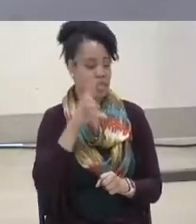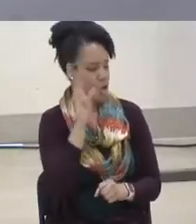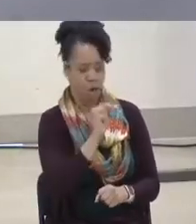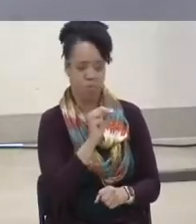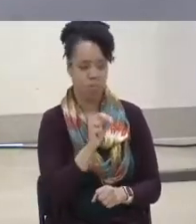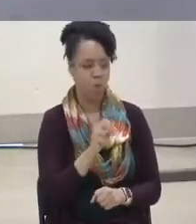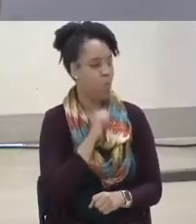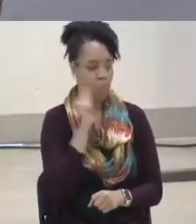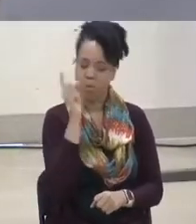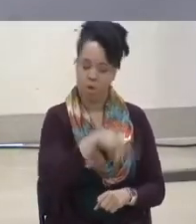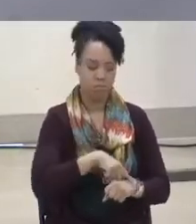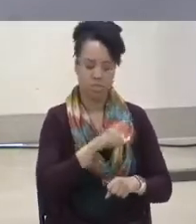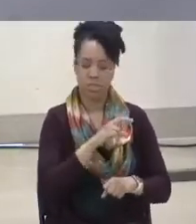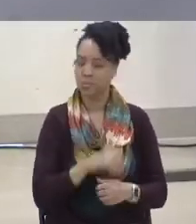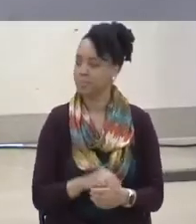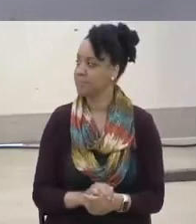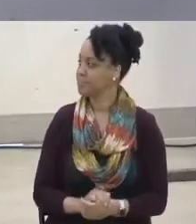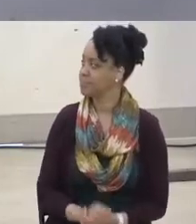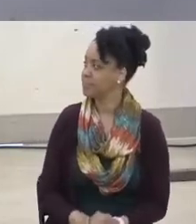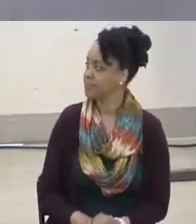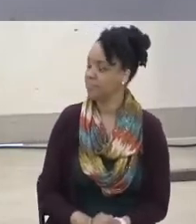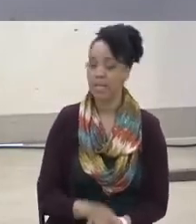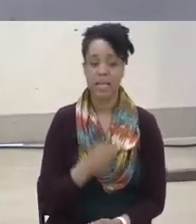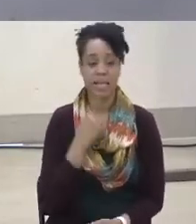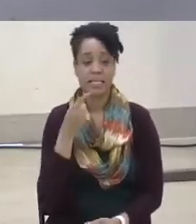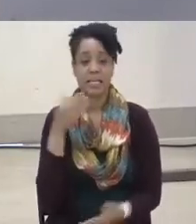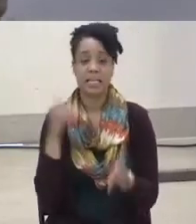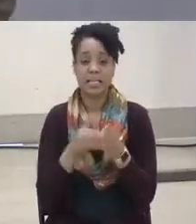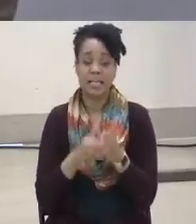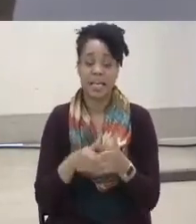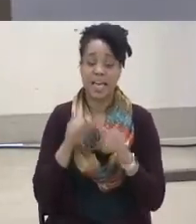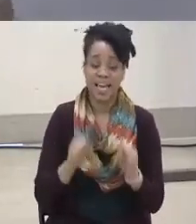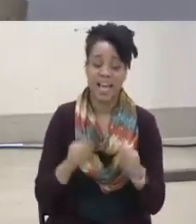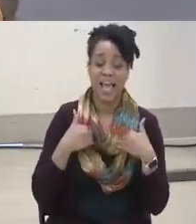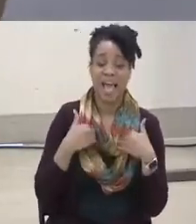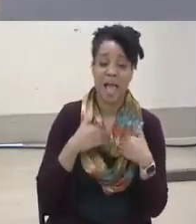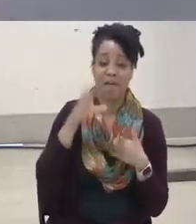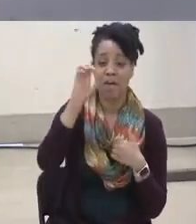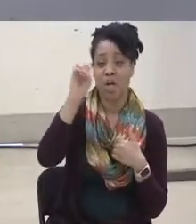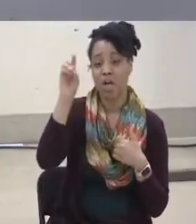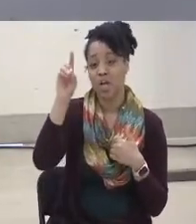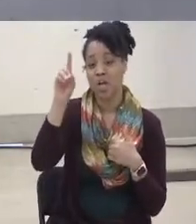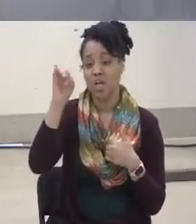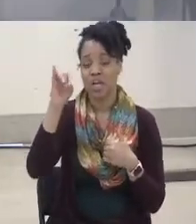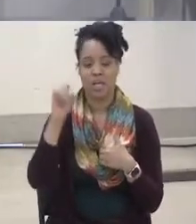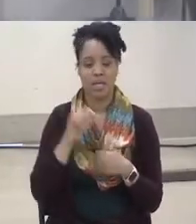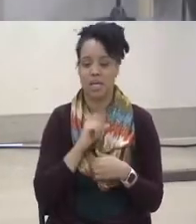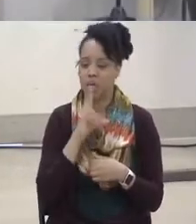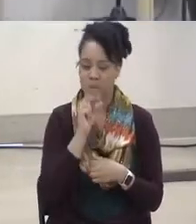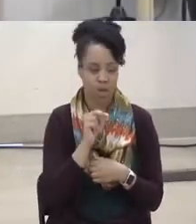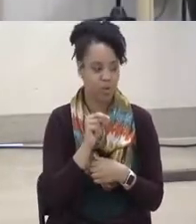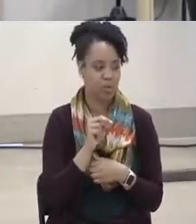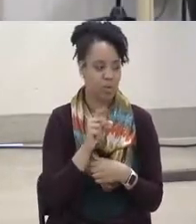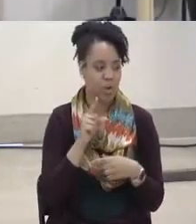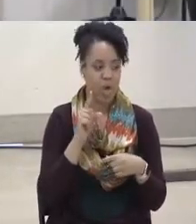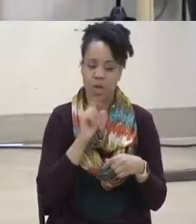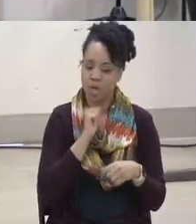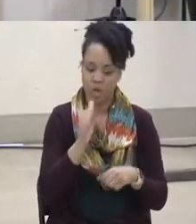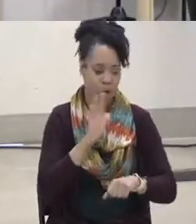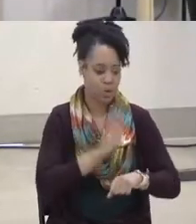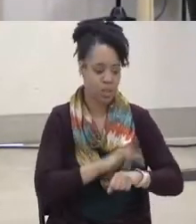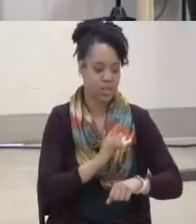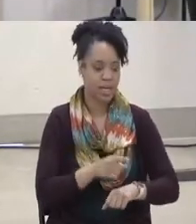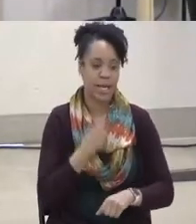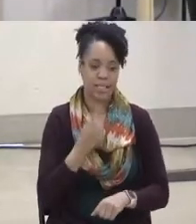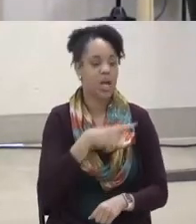me dice, ¿puedo tomar esta And galleta? they Yo said digo, again, "No". can I have a cookie? I said, better not touch it. Y me preguntan otra vez, digo, no lo toques. And they said, can I have a cookie? I said,